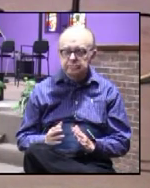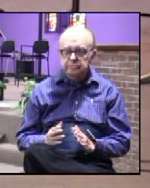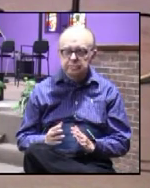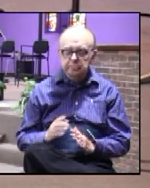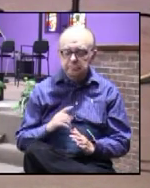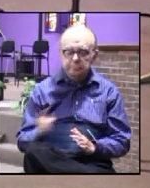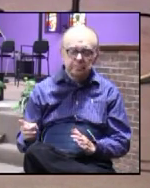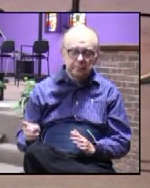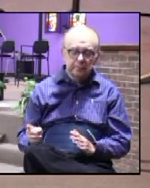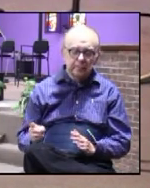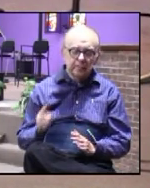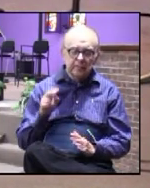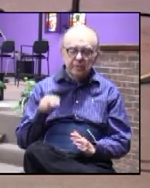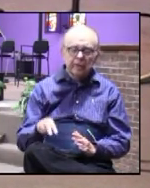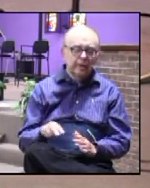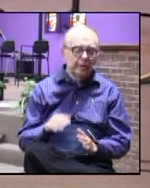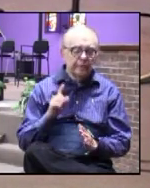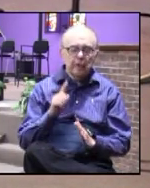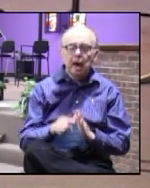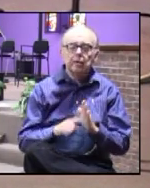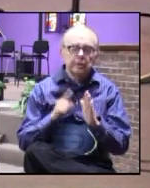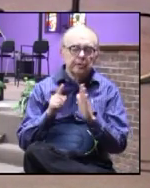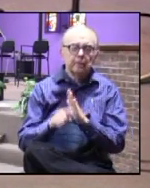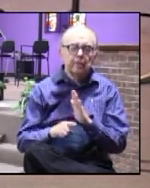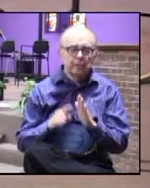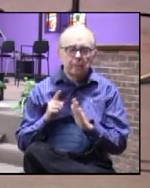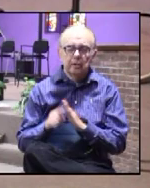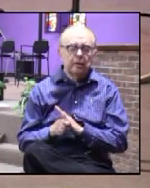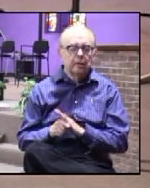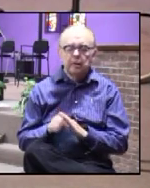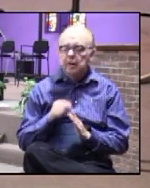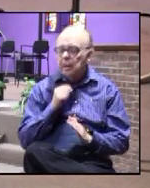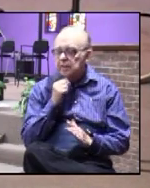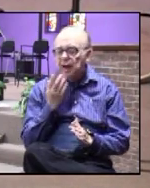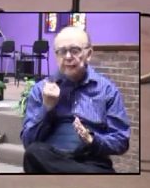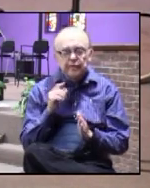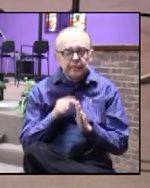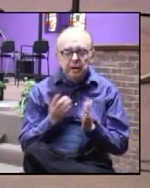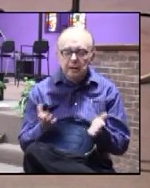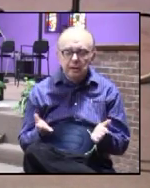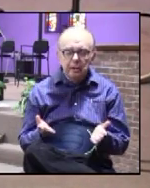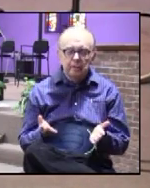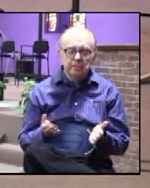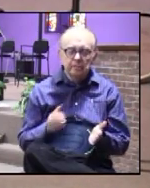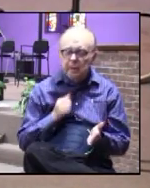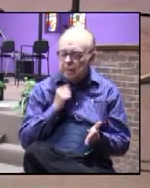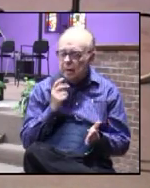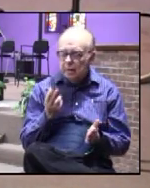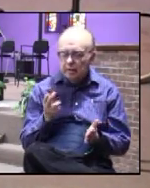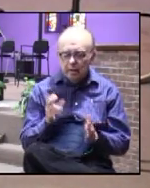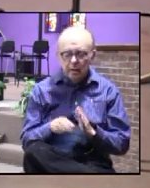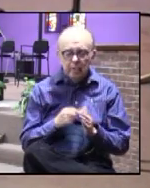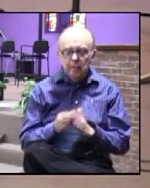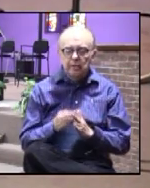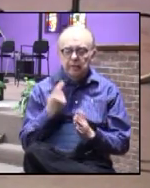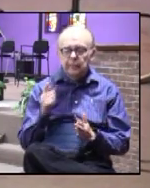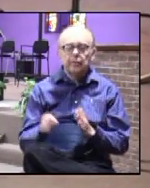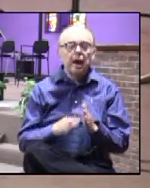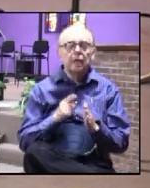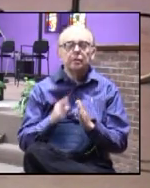And they're there for hours, ladies and gentlemen. Not 15 minutes. Not 30 minutes. They're there for